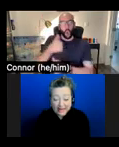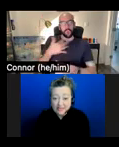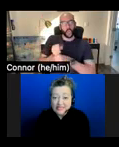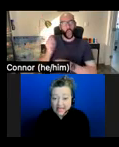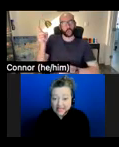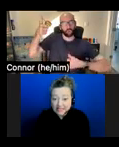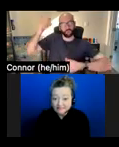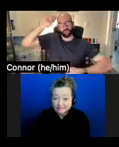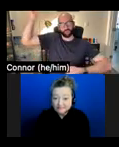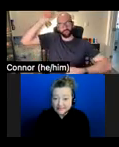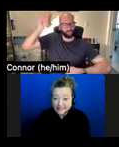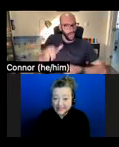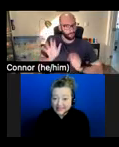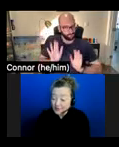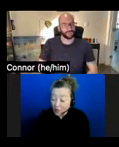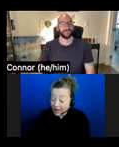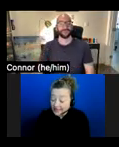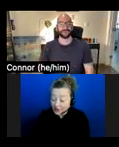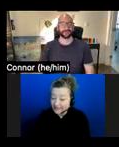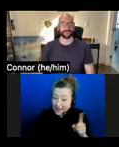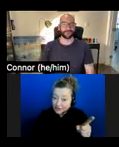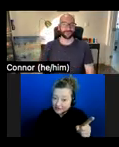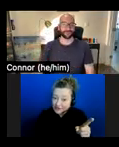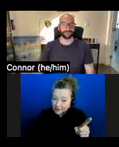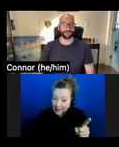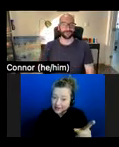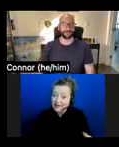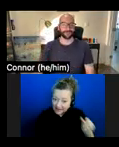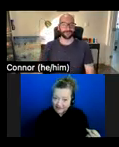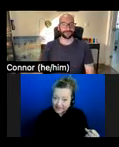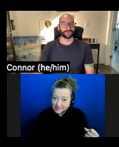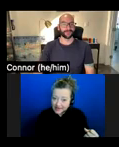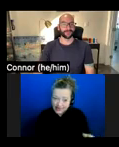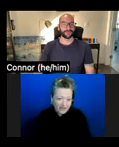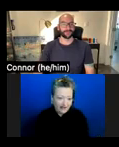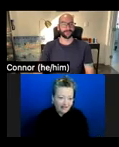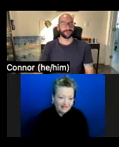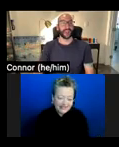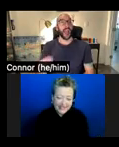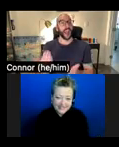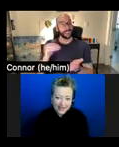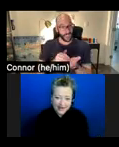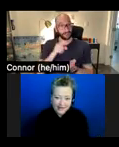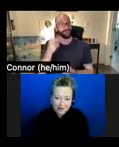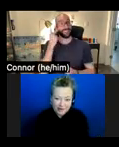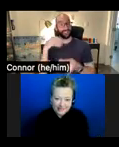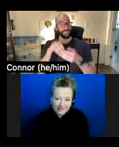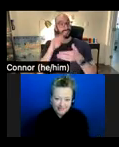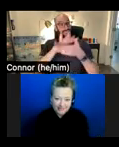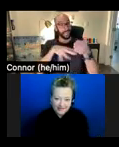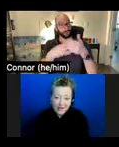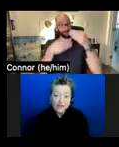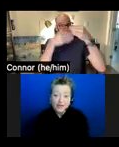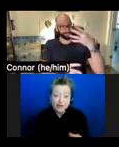that it has been set. It's a robot telling you, I've got you, I've got your back. I've got this message and I'll send it out at the appropriate